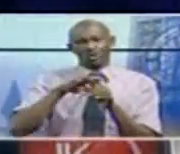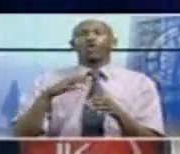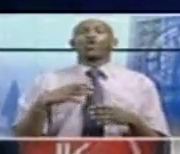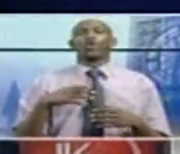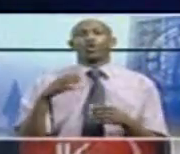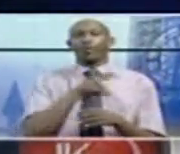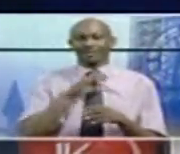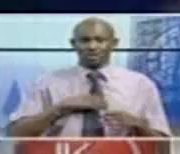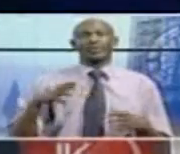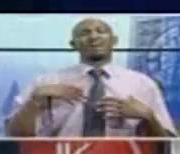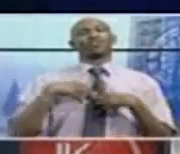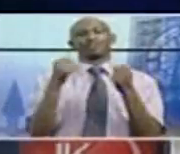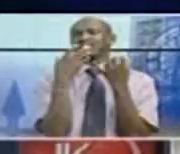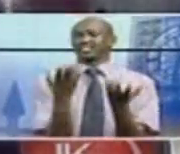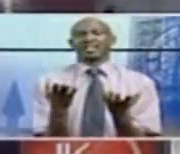confidence